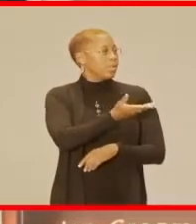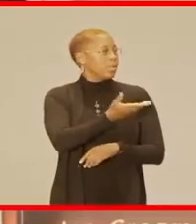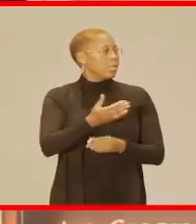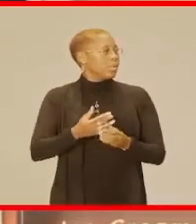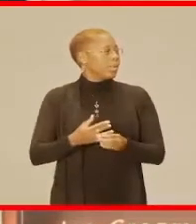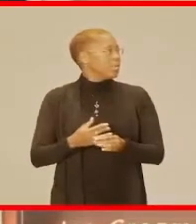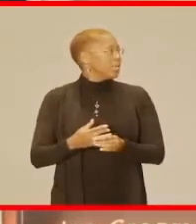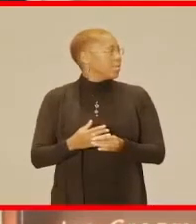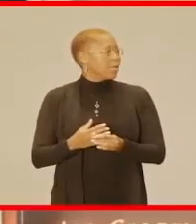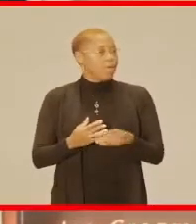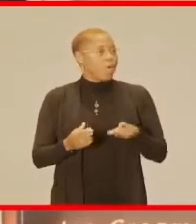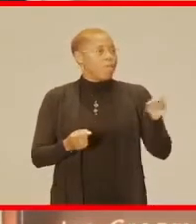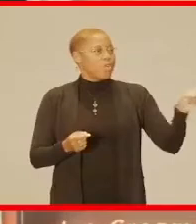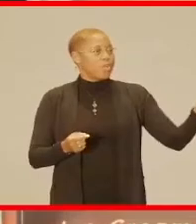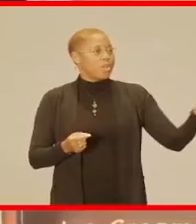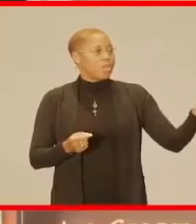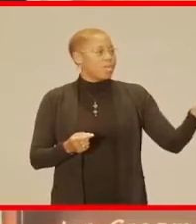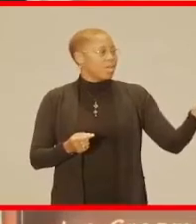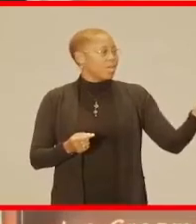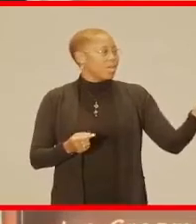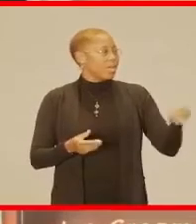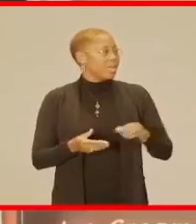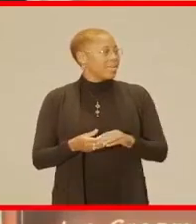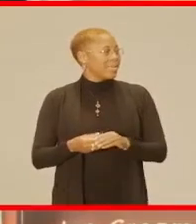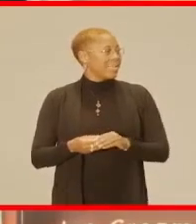There's one over here.